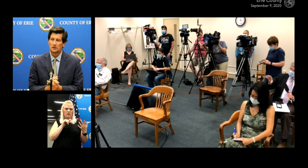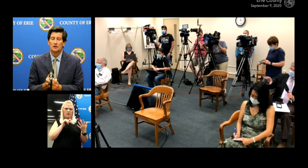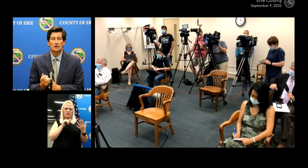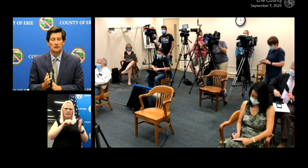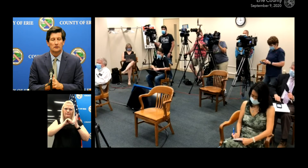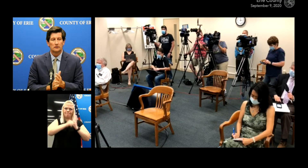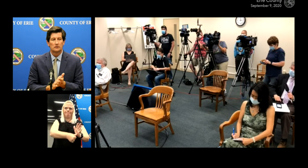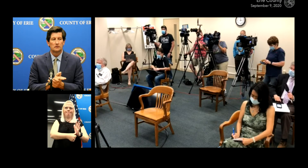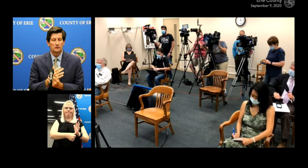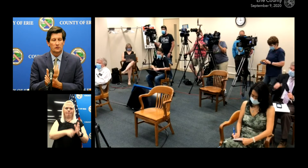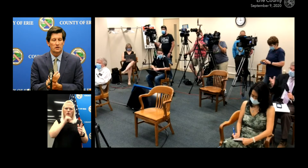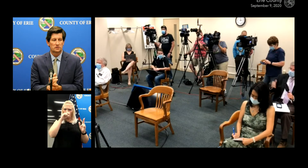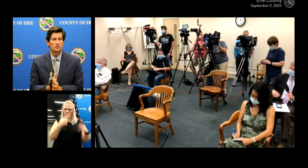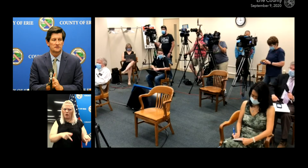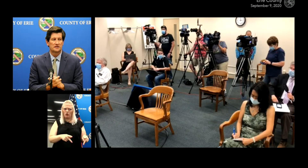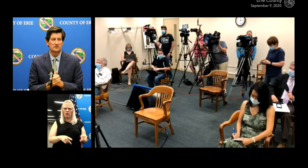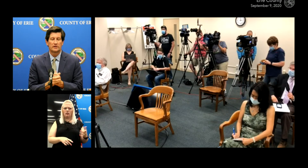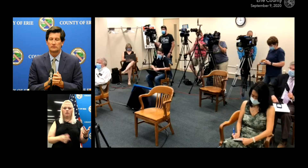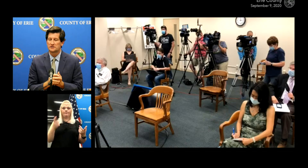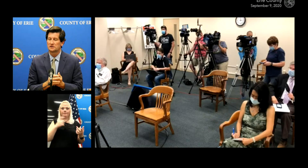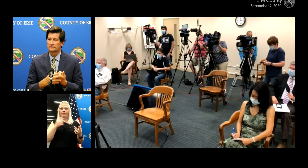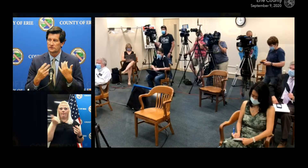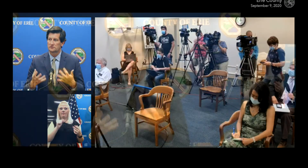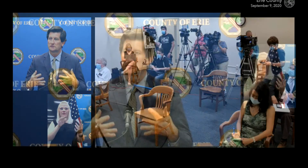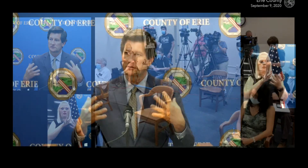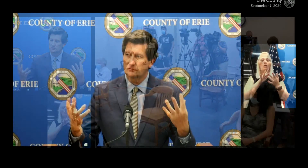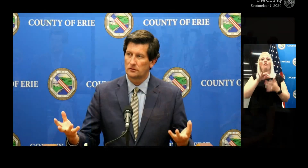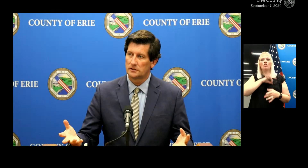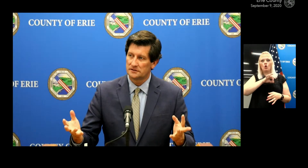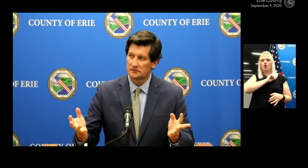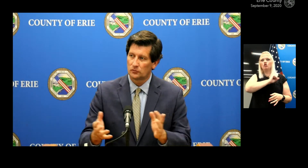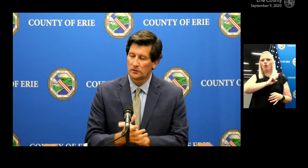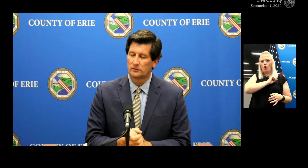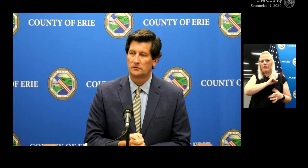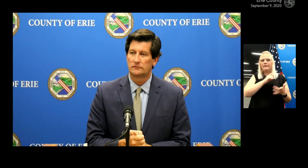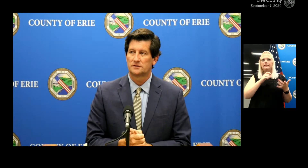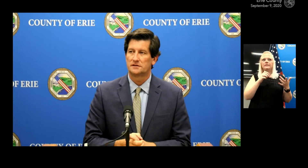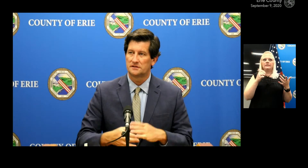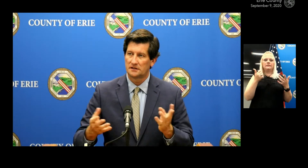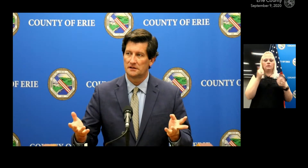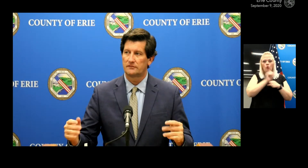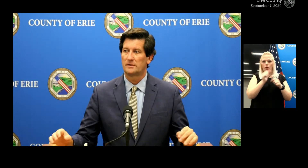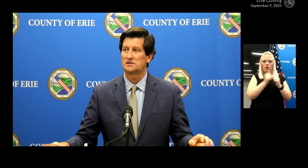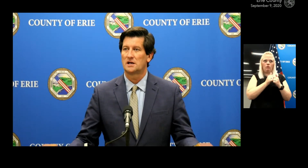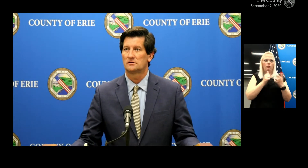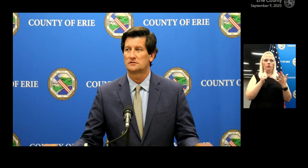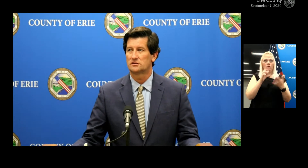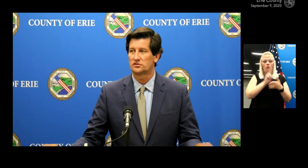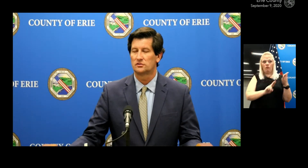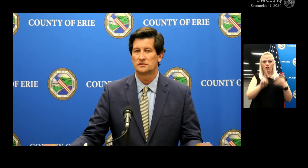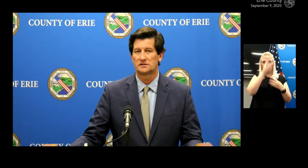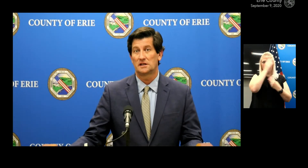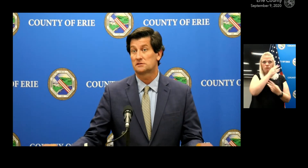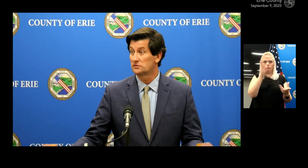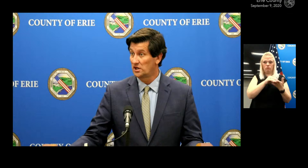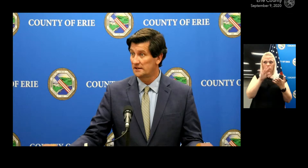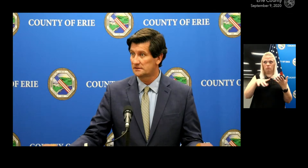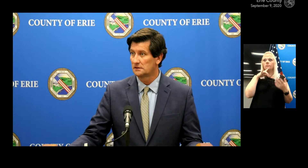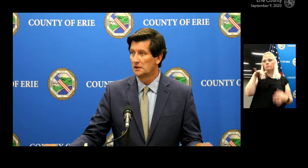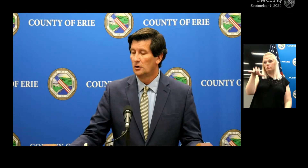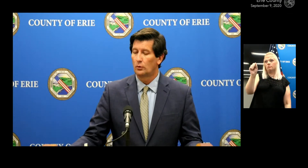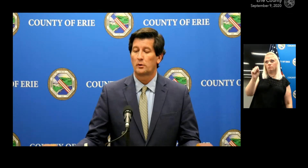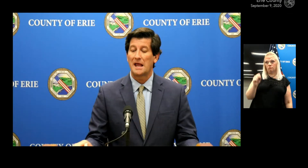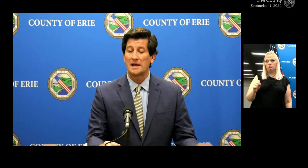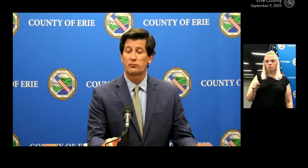this message home, don't party? The question was, has there been a reach out to fraternities, sororities, and working with the universities to get the information out to the students? And the answer is